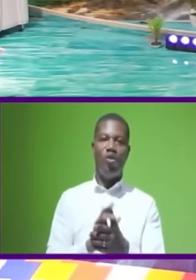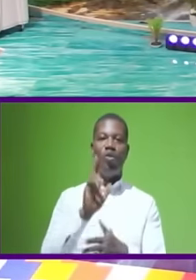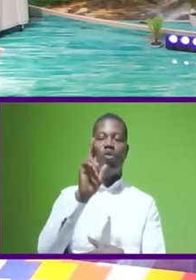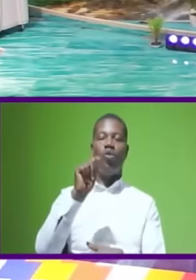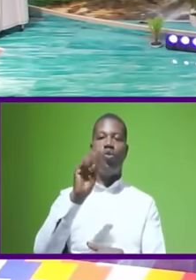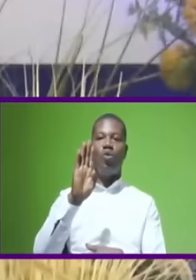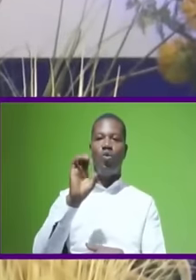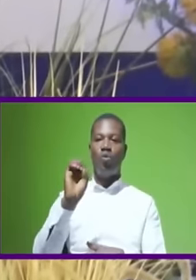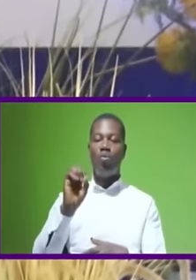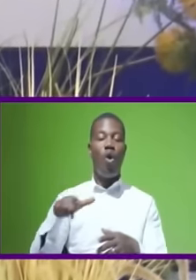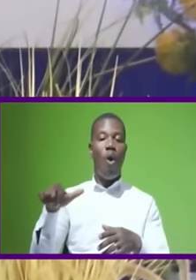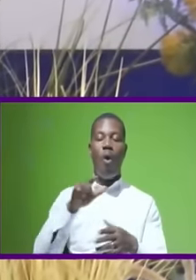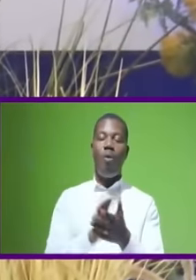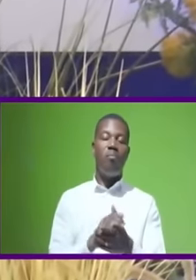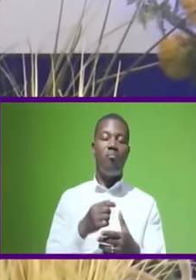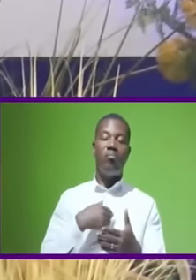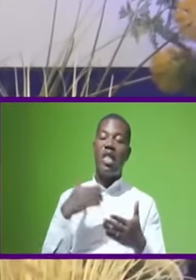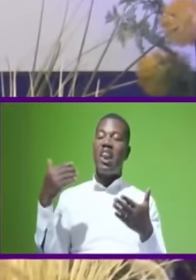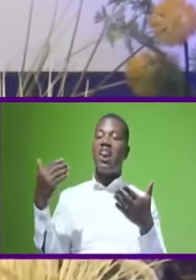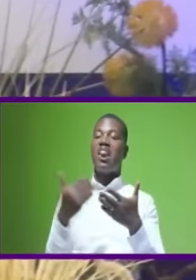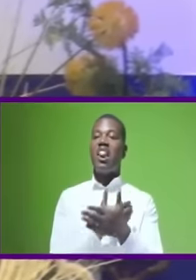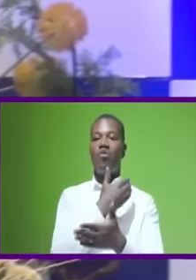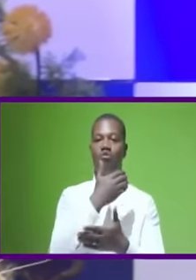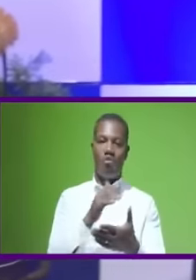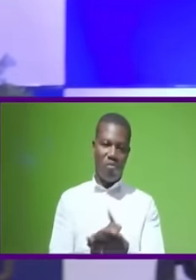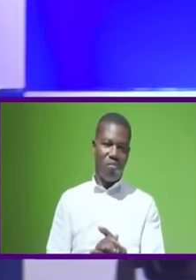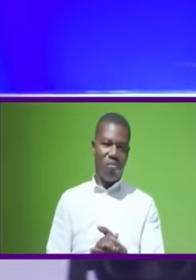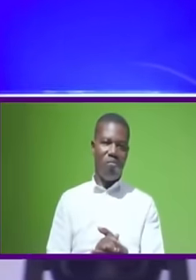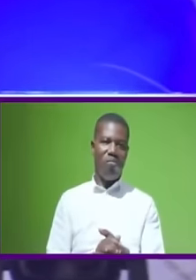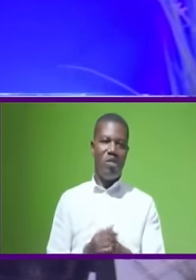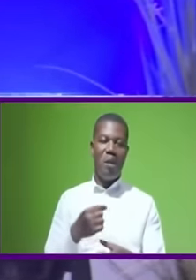other platforms. It is brand new.